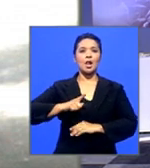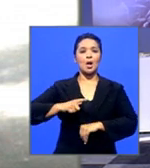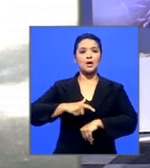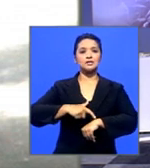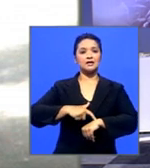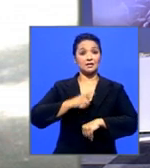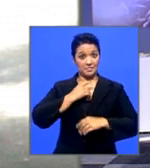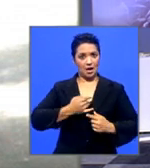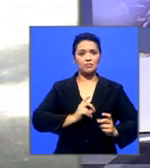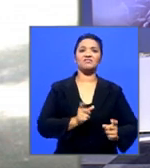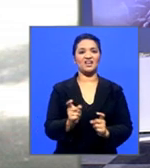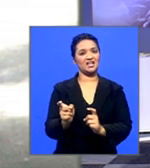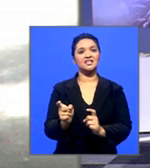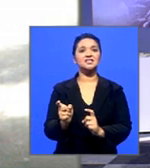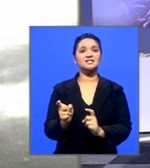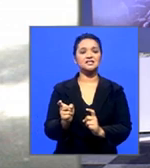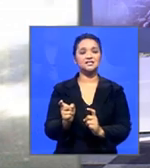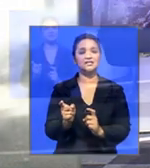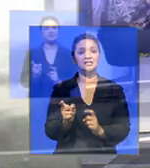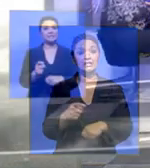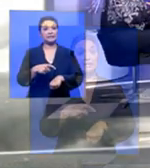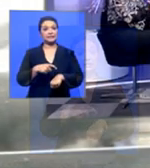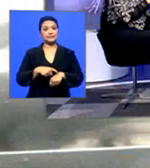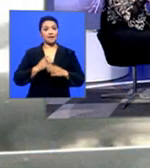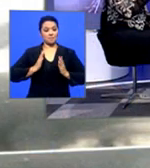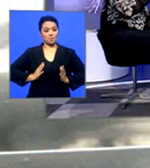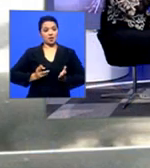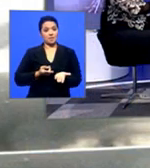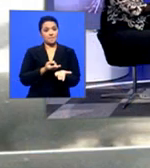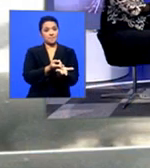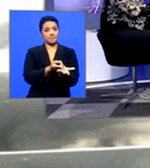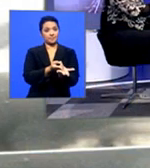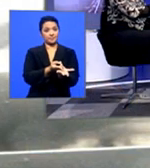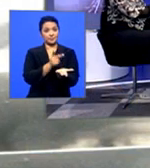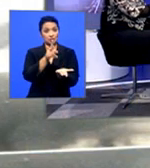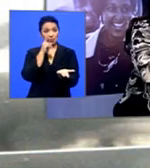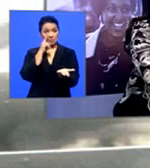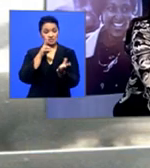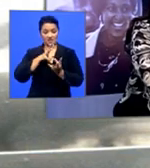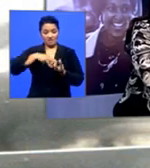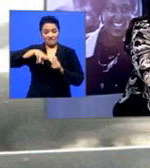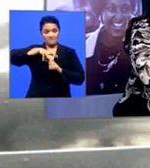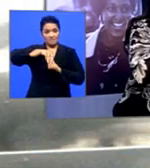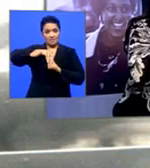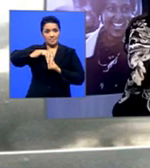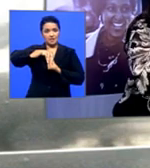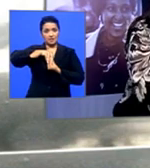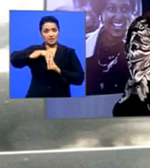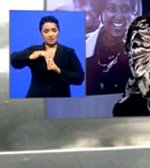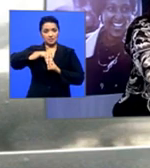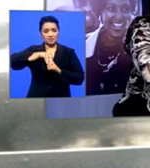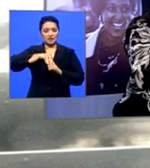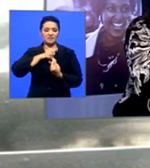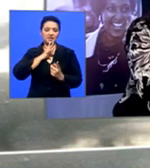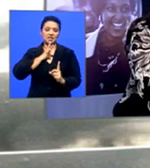the process is quite quick. When Tata's body arrives, you see the family there. They walk him up. Obviously,